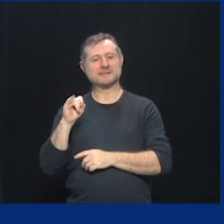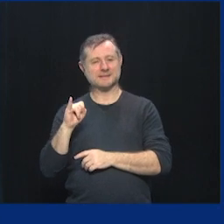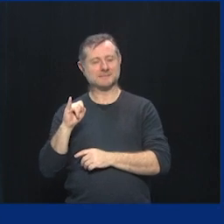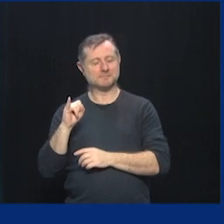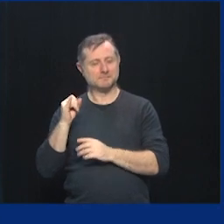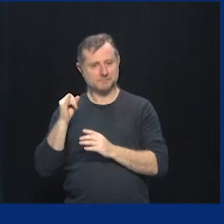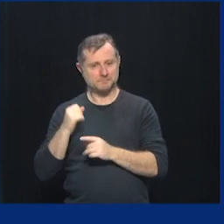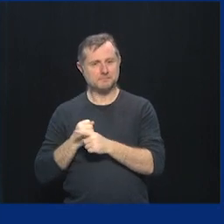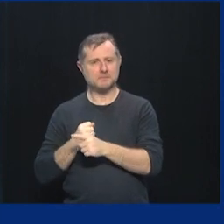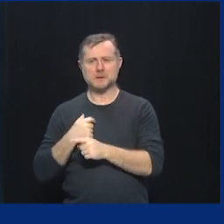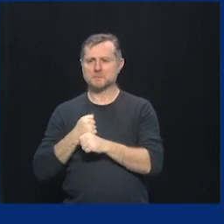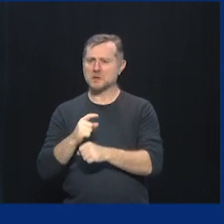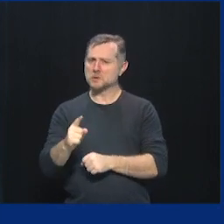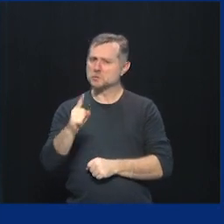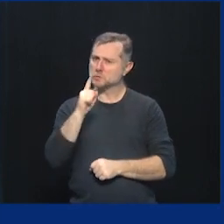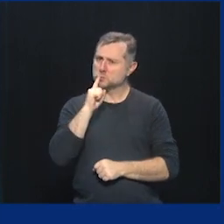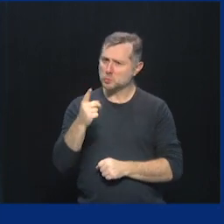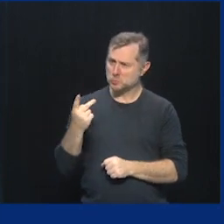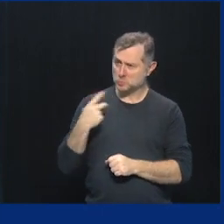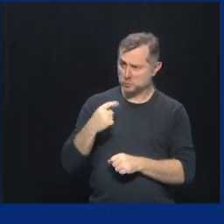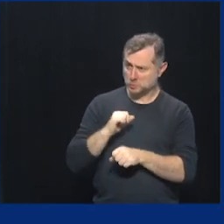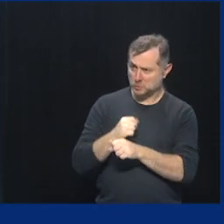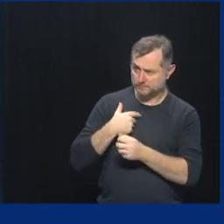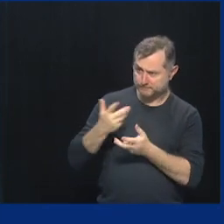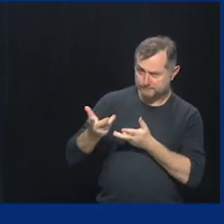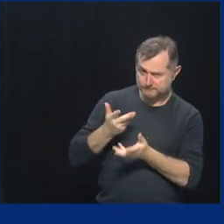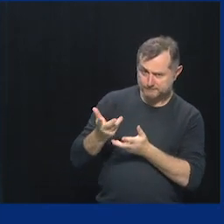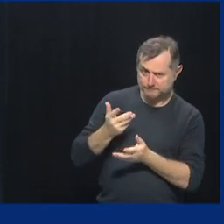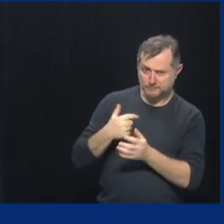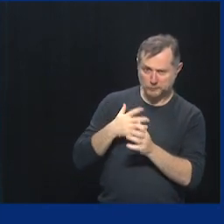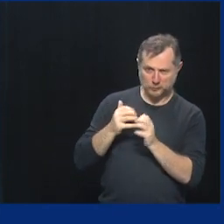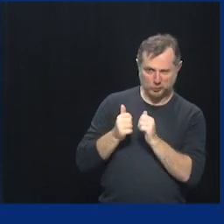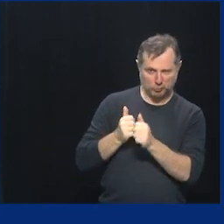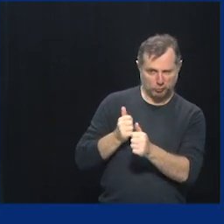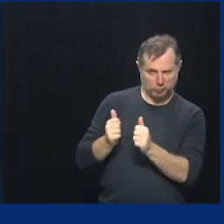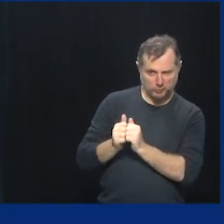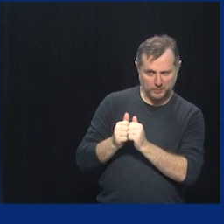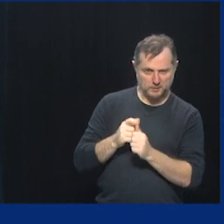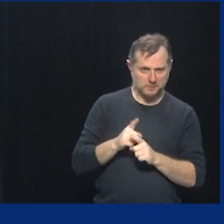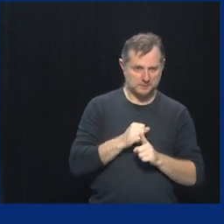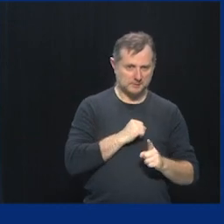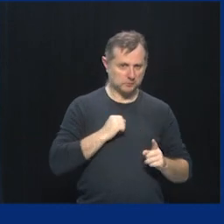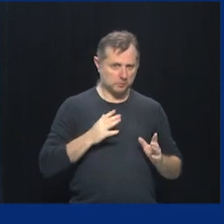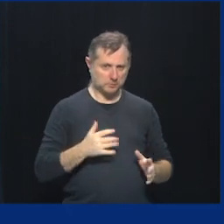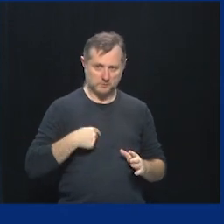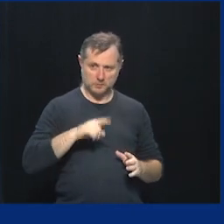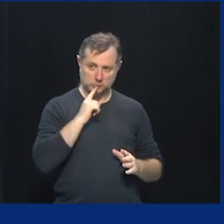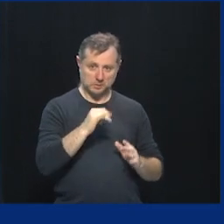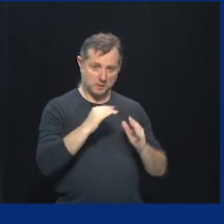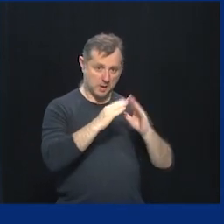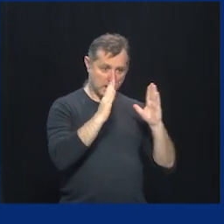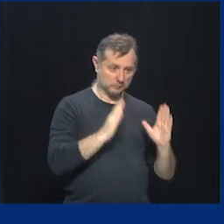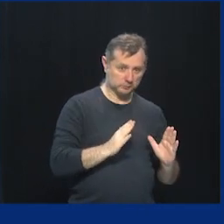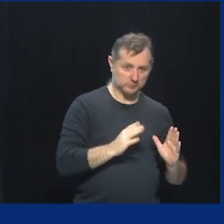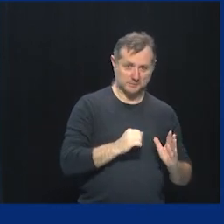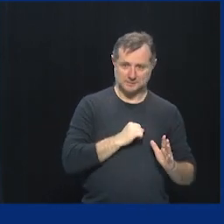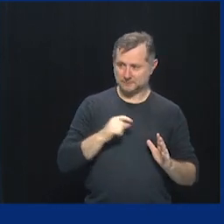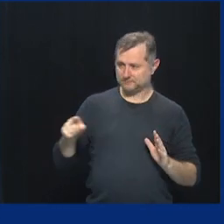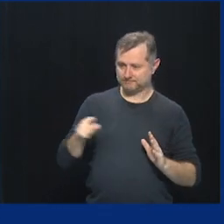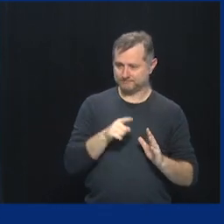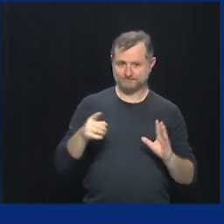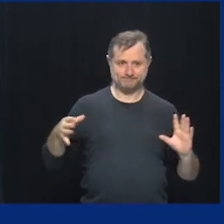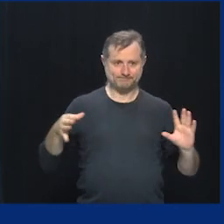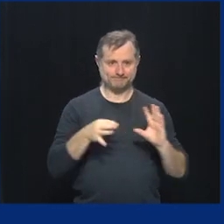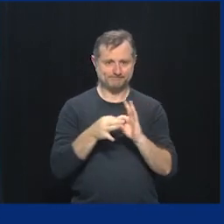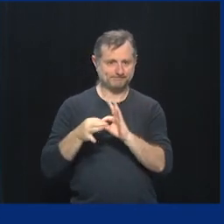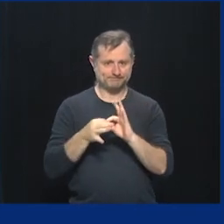with Senator Schumer so there's no separation between the House and the Senate and I think all of the members of the United States Congress, and